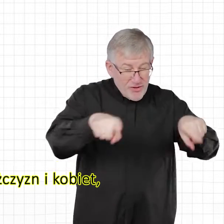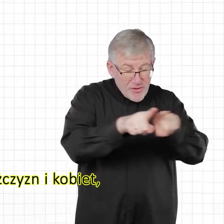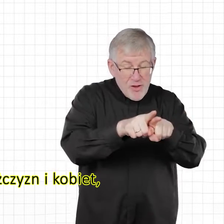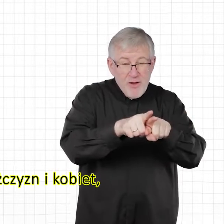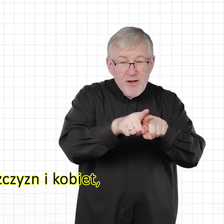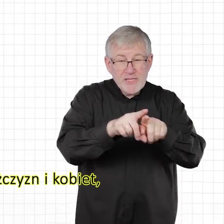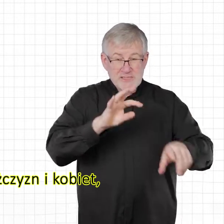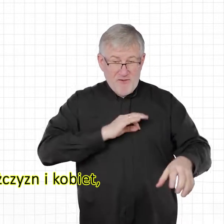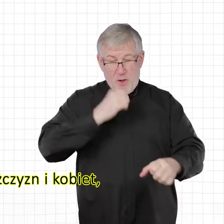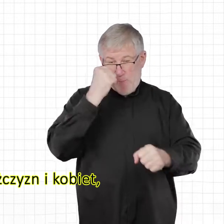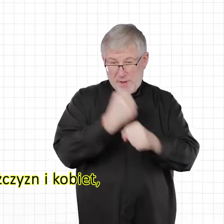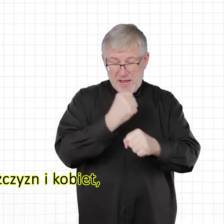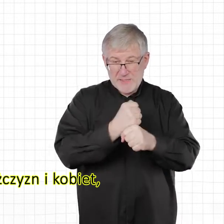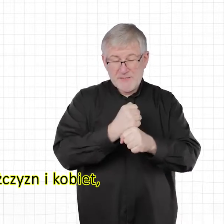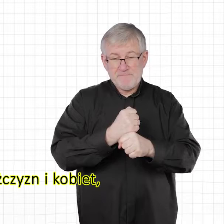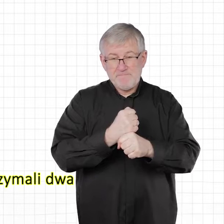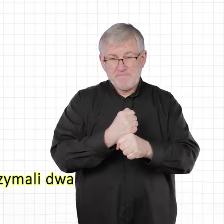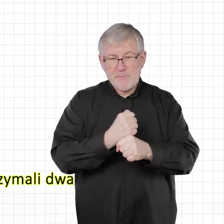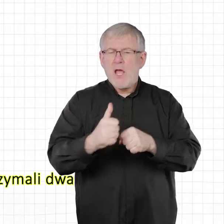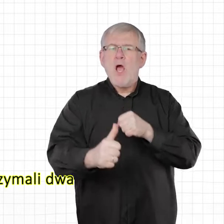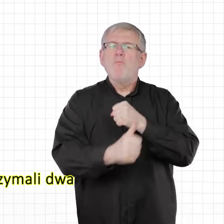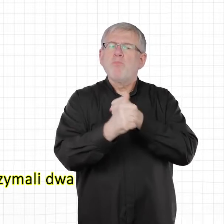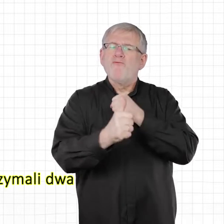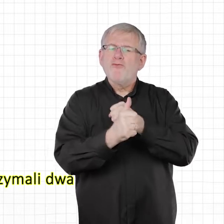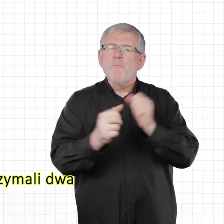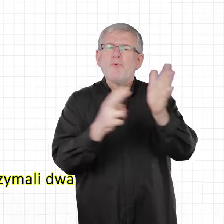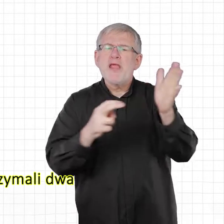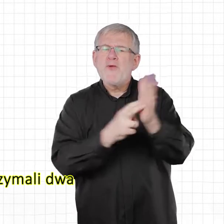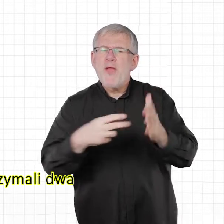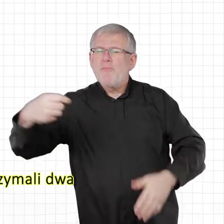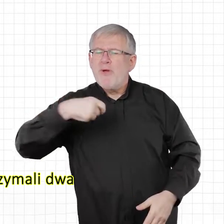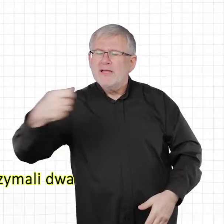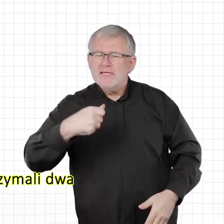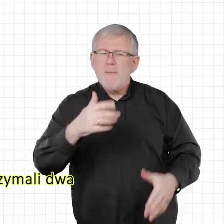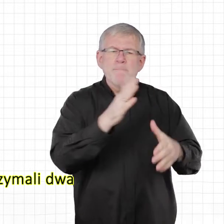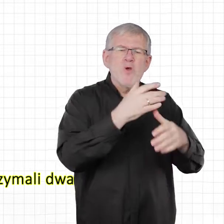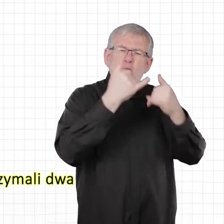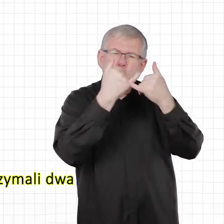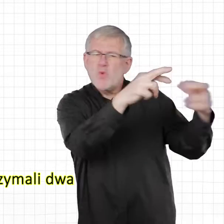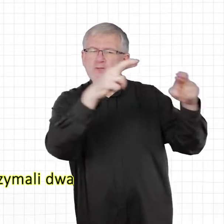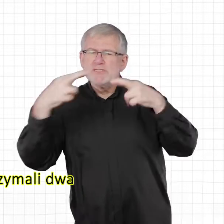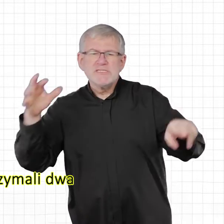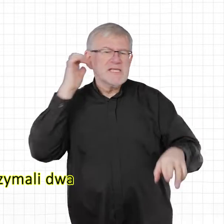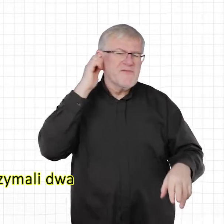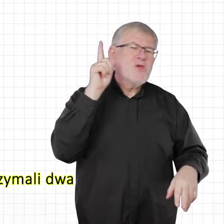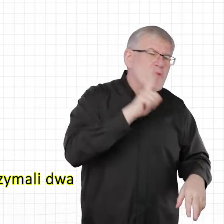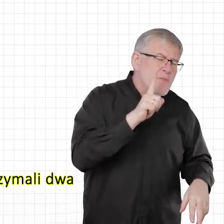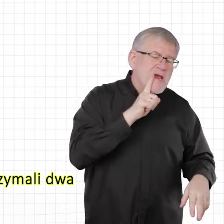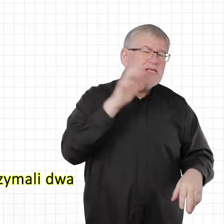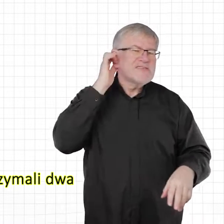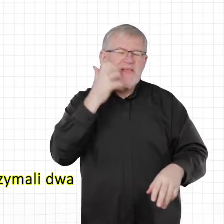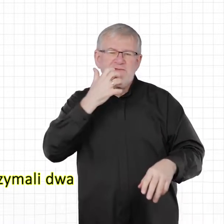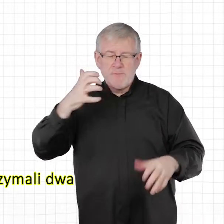constitution of the country. And then another shift is taking place in 2000, when